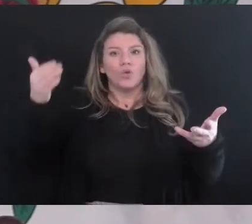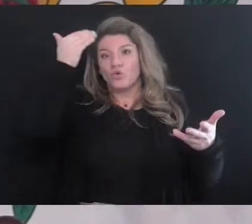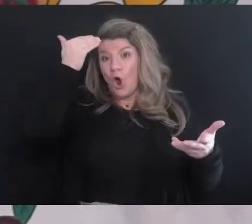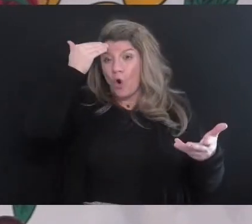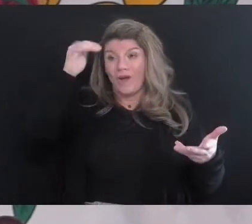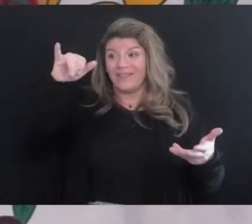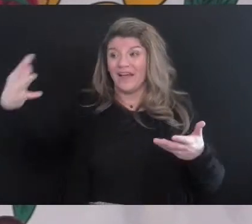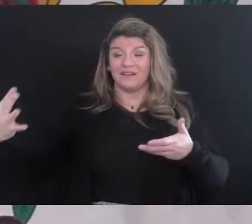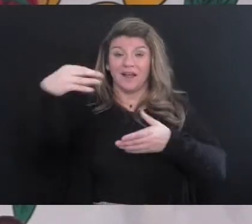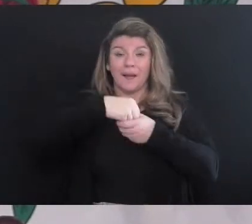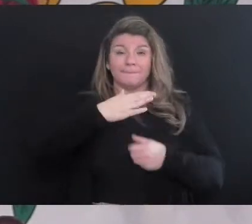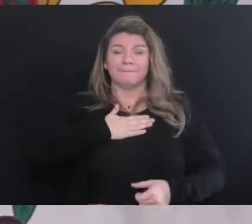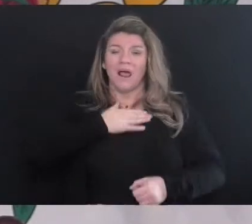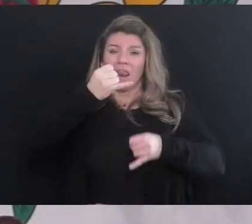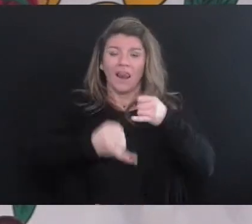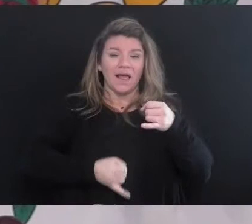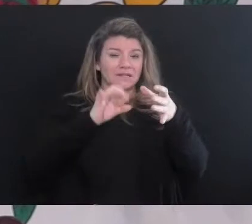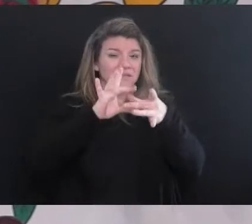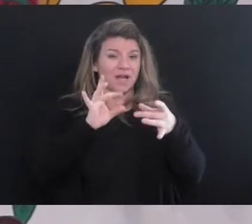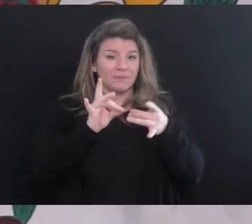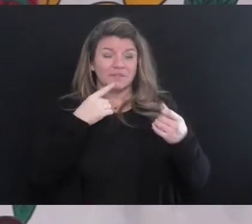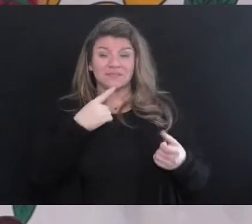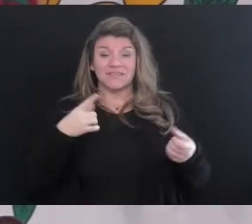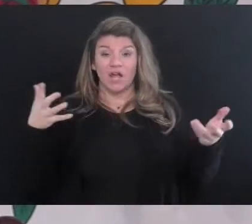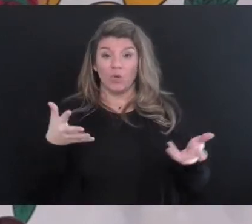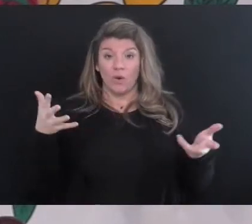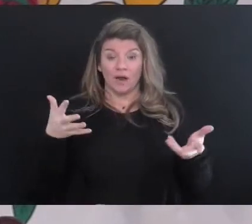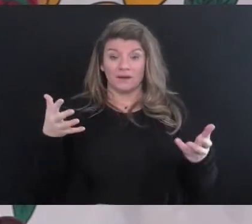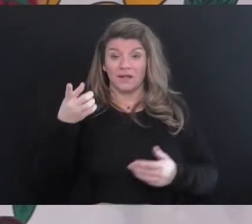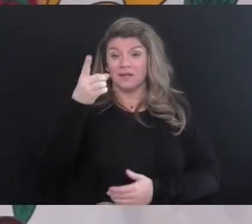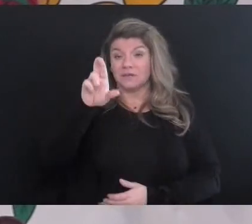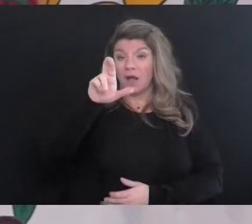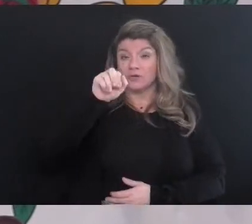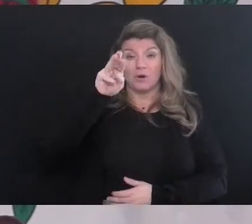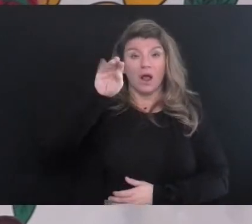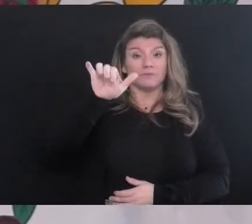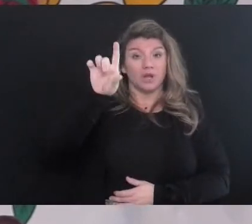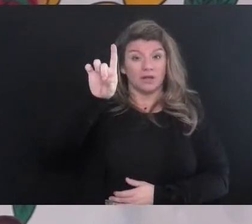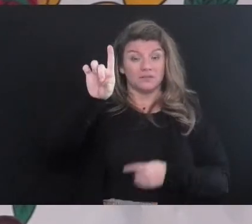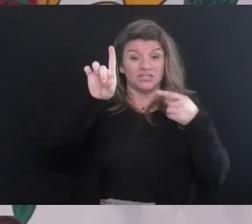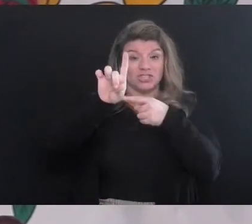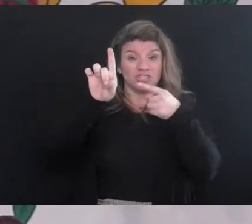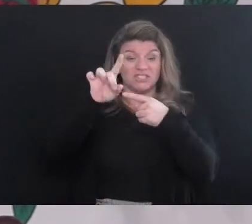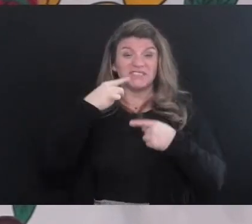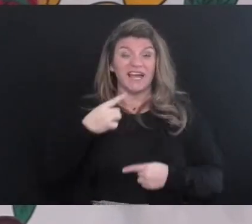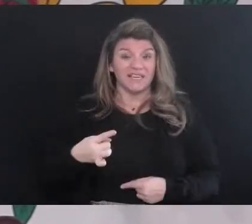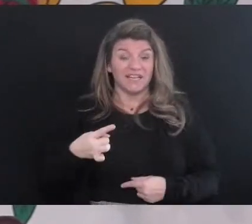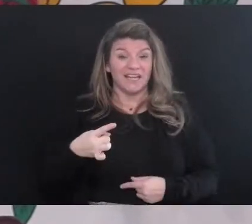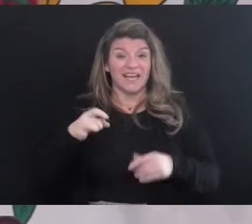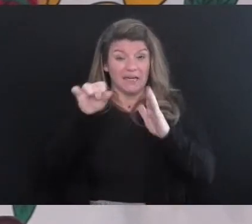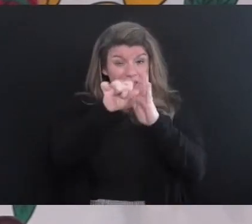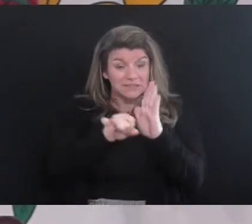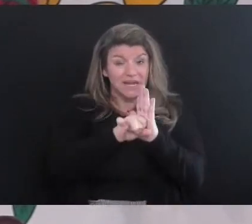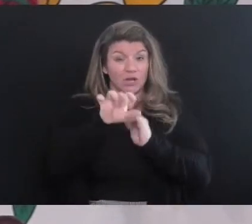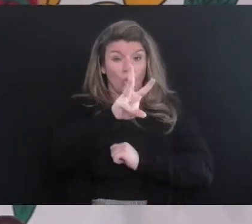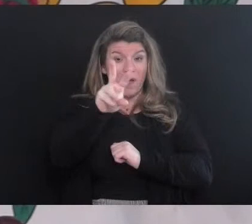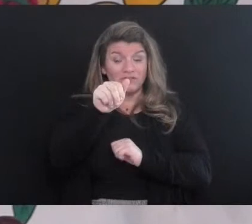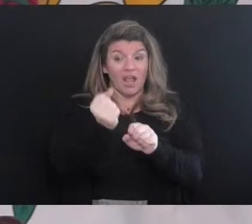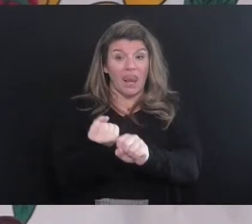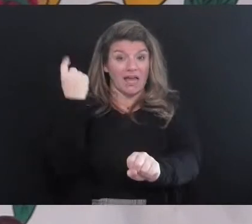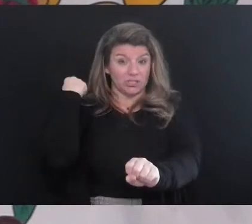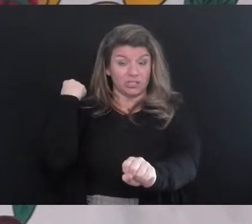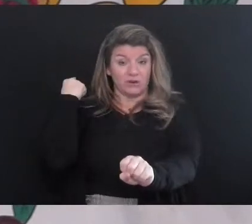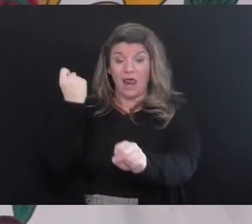that, the only last thing I would say to you is Dr. Amjad said that in the state of West Virginia last